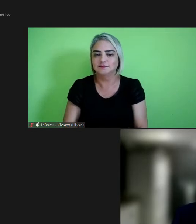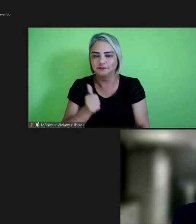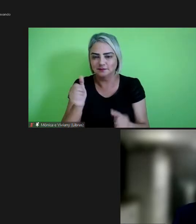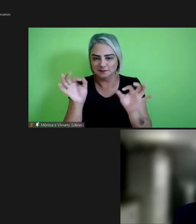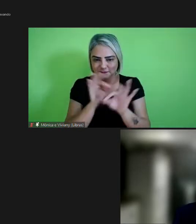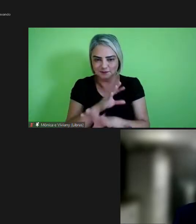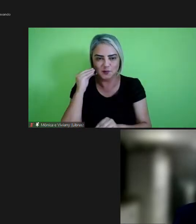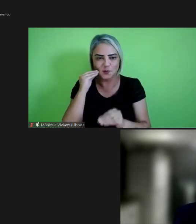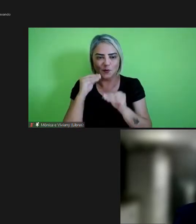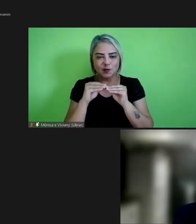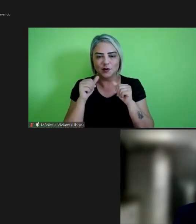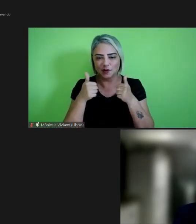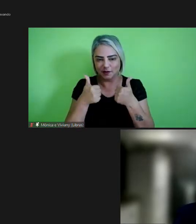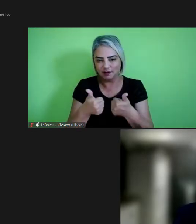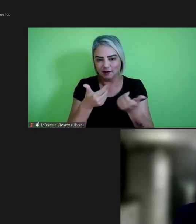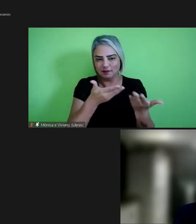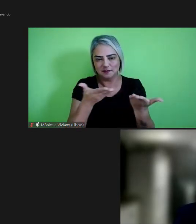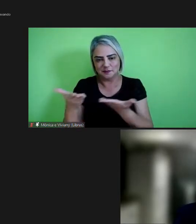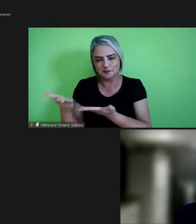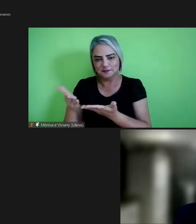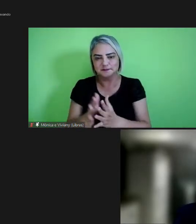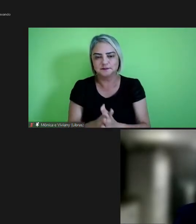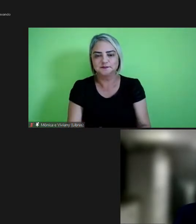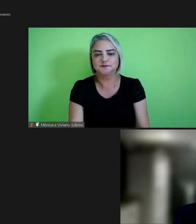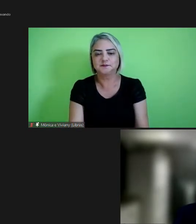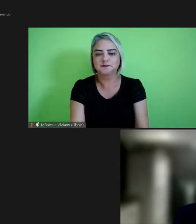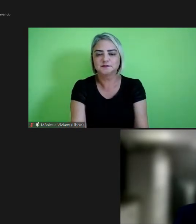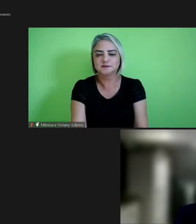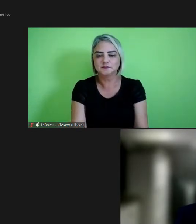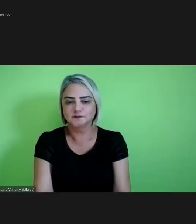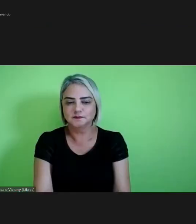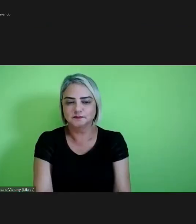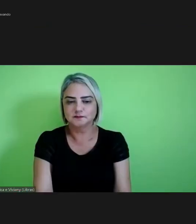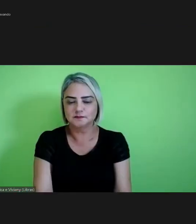tell you for you to conclude, okay? Now you can begin.